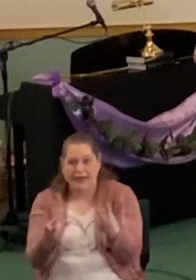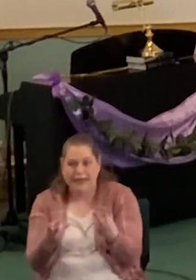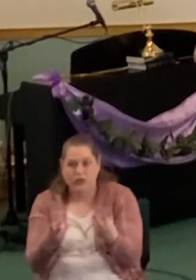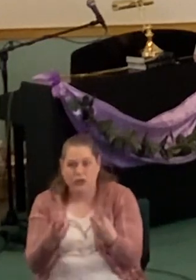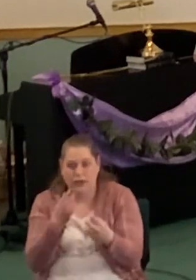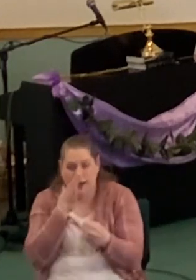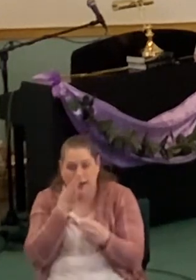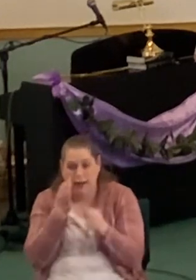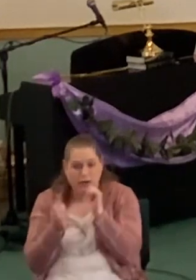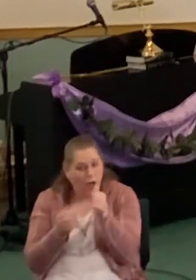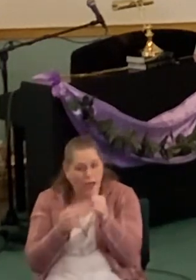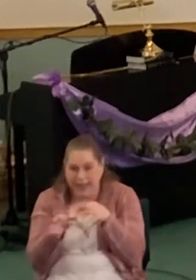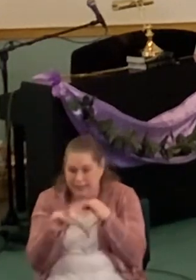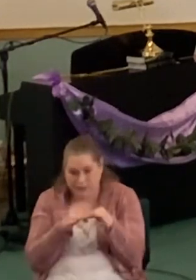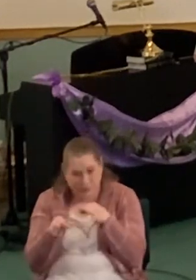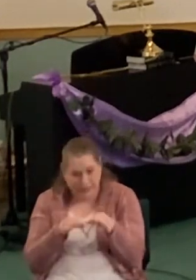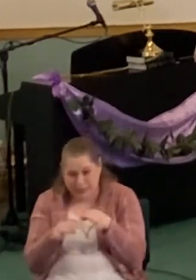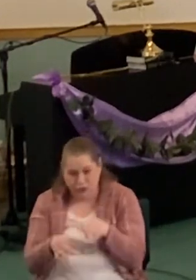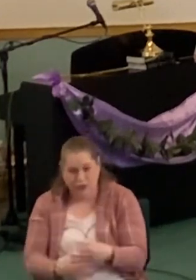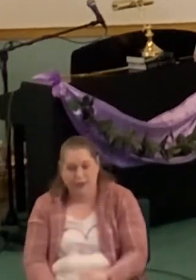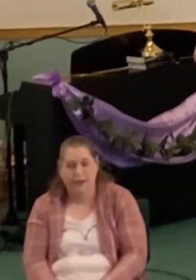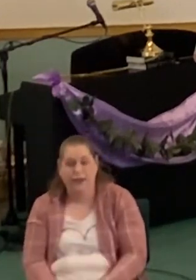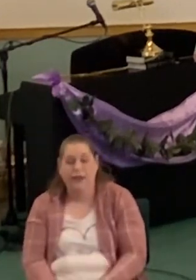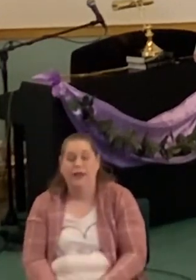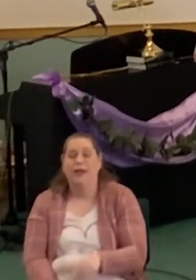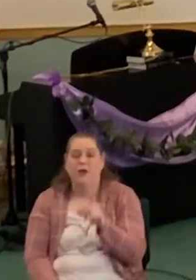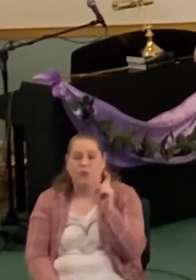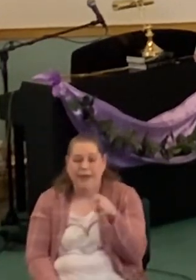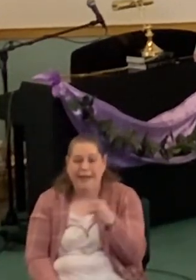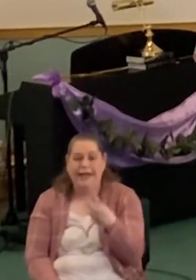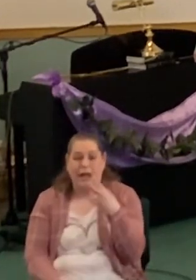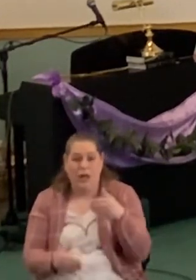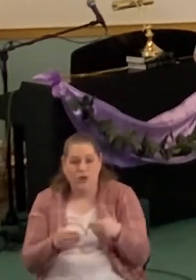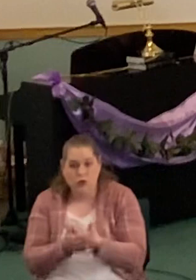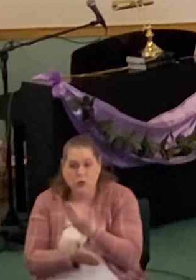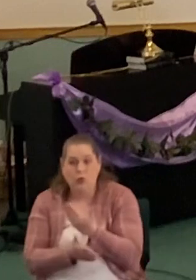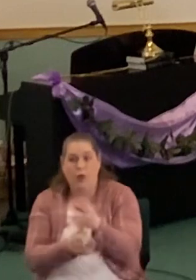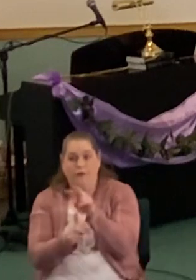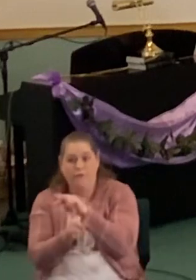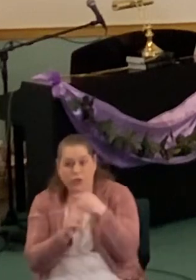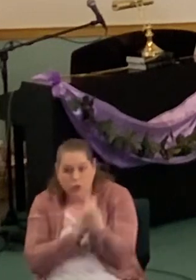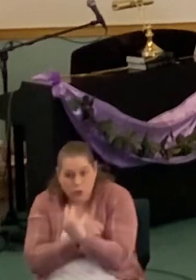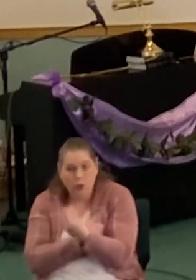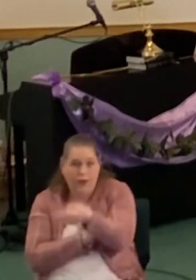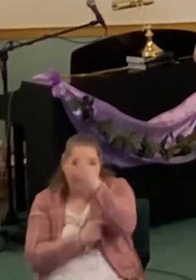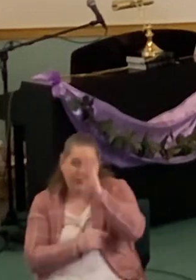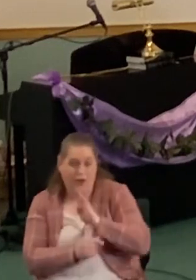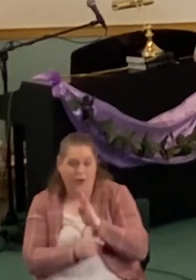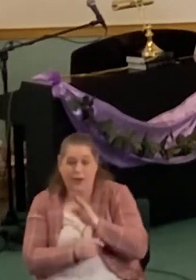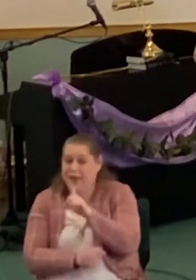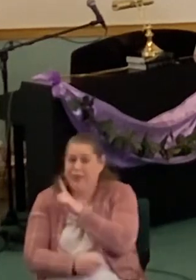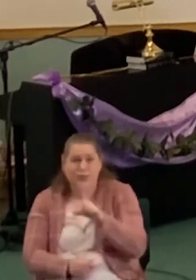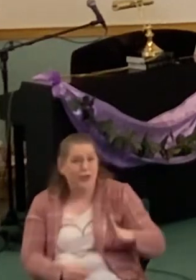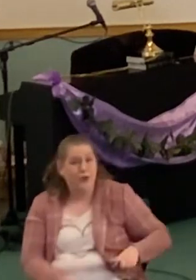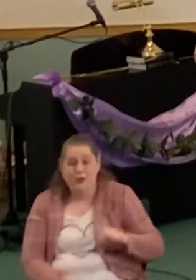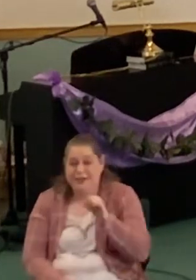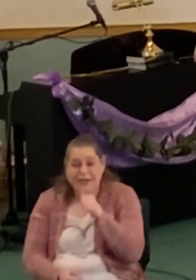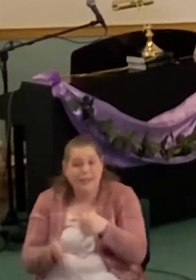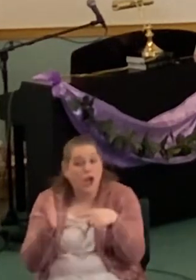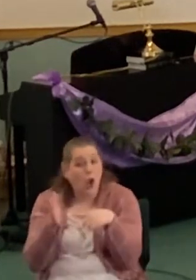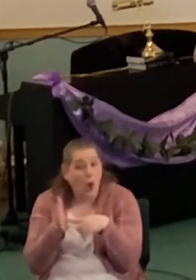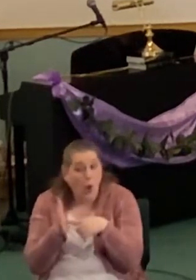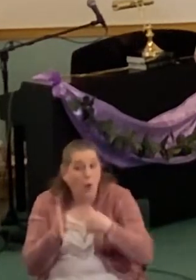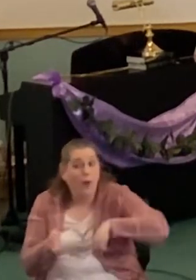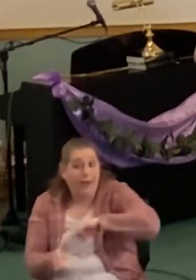need in times of doubt is a new view of God. The Lord doesn't owe us any explanations, but he